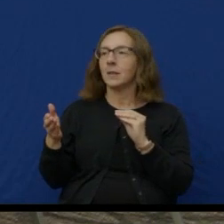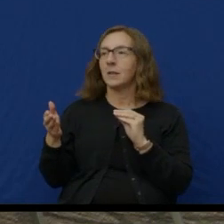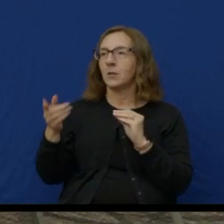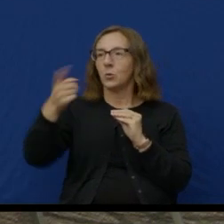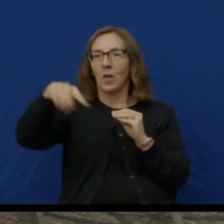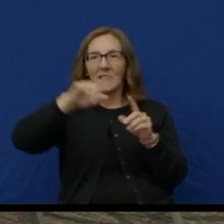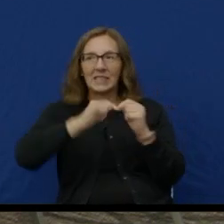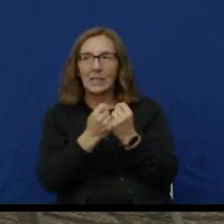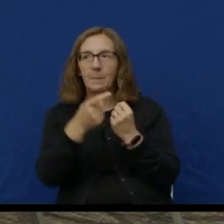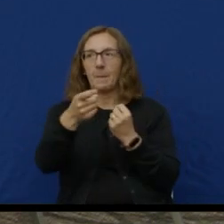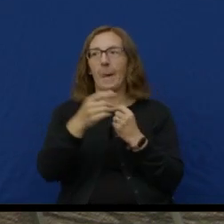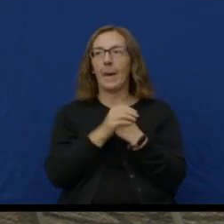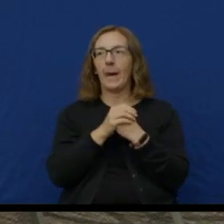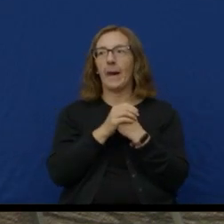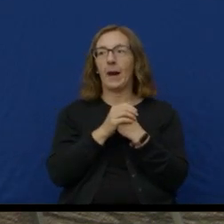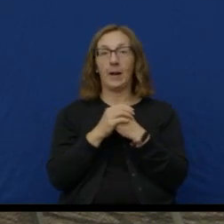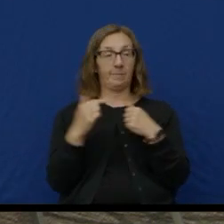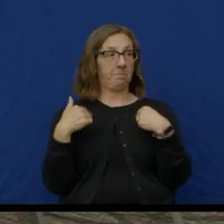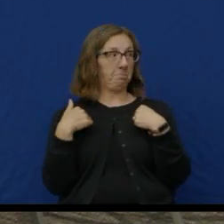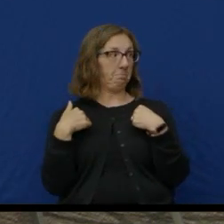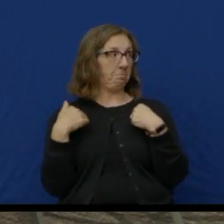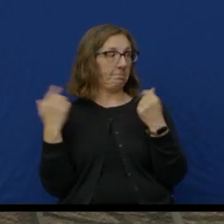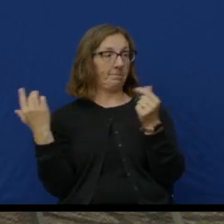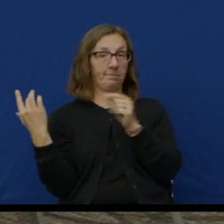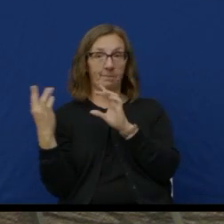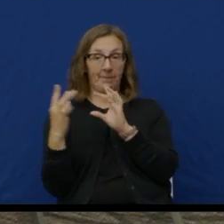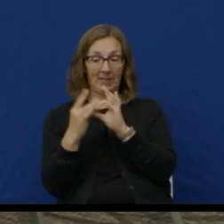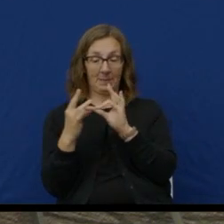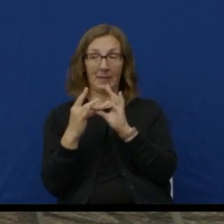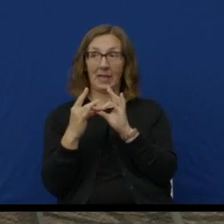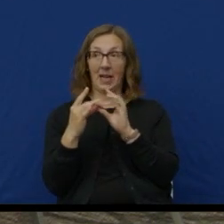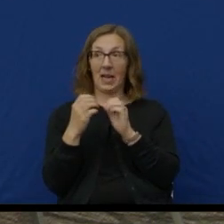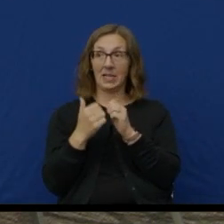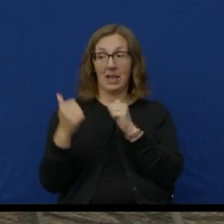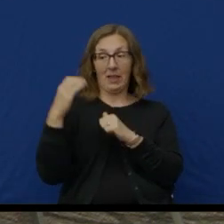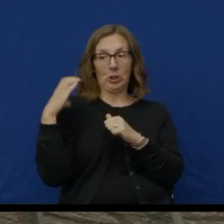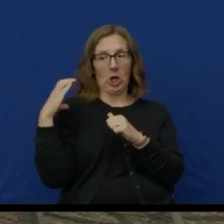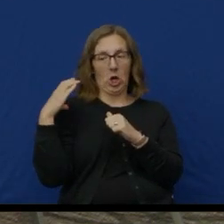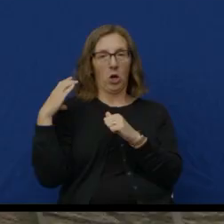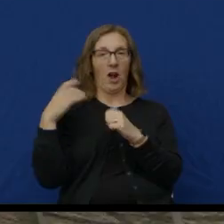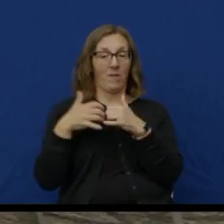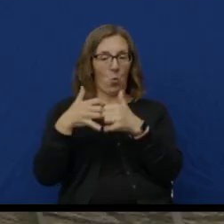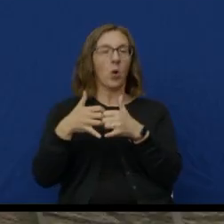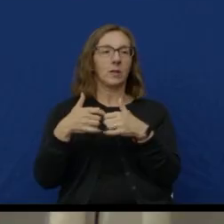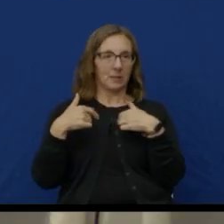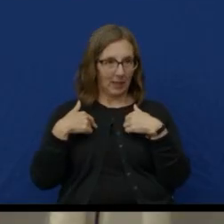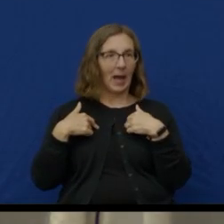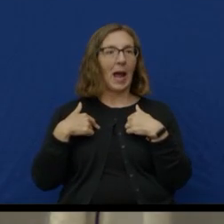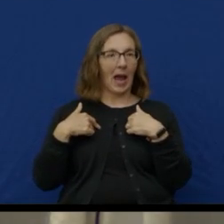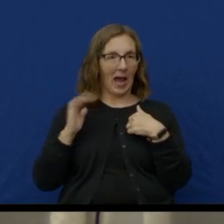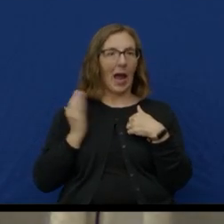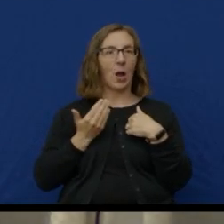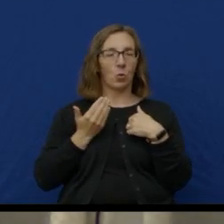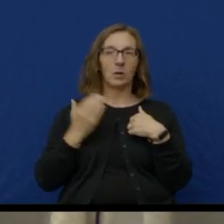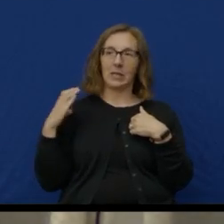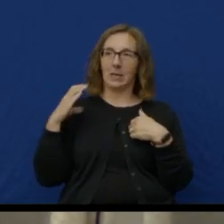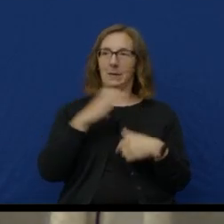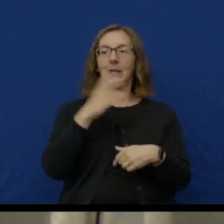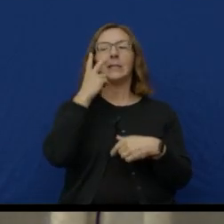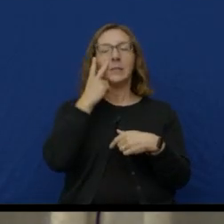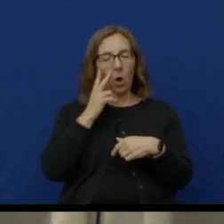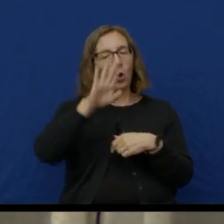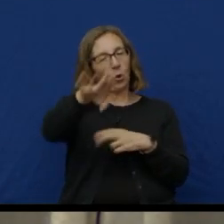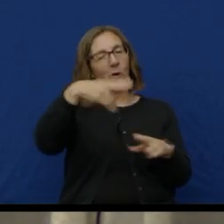team? Yeah. Speaking as the chair of the awards committee, our committee did get to see your nomination, of